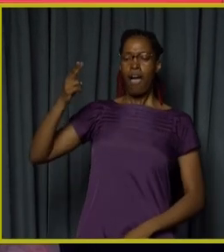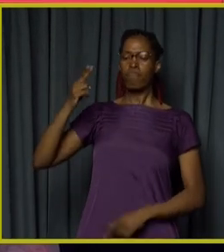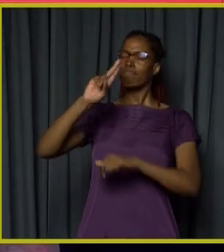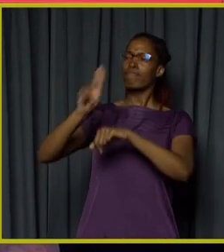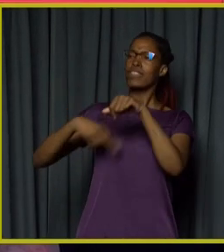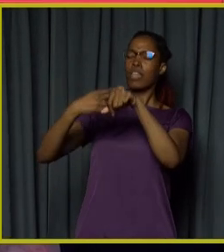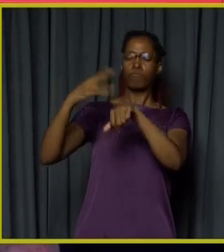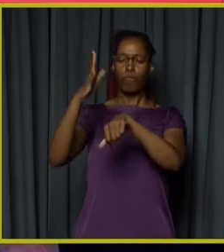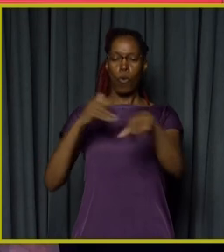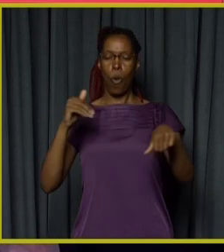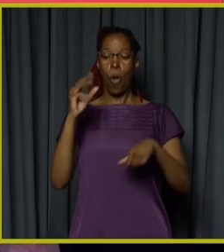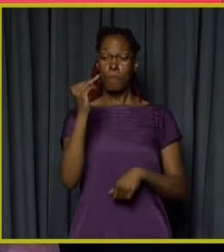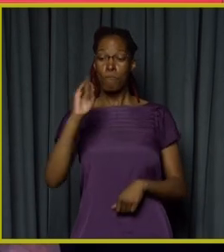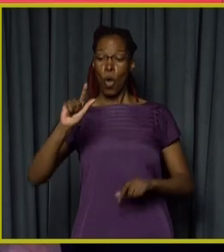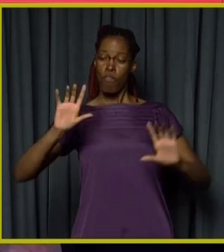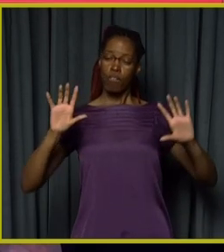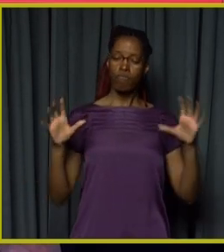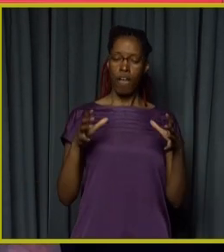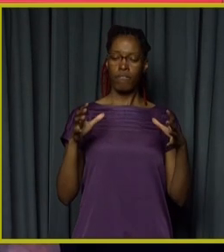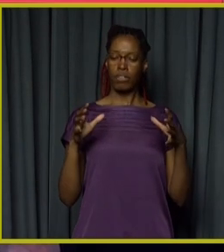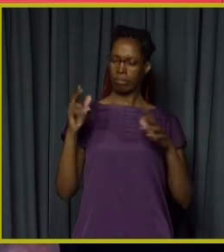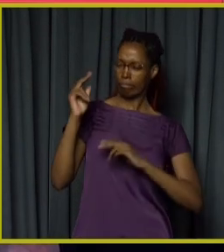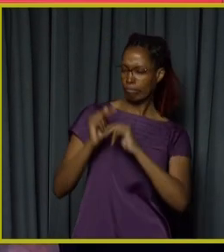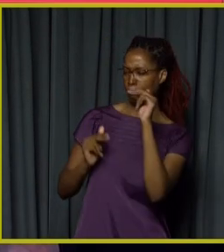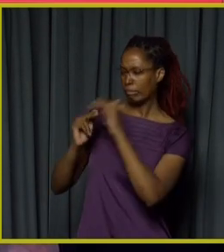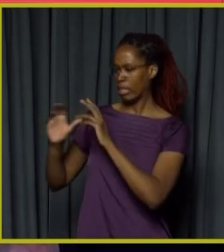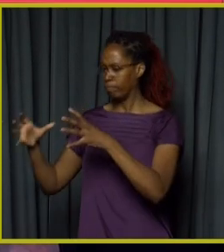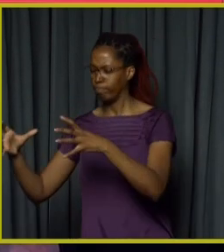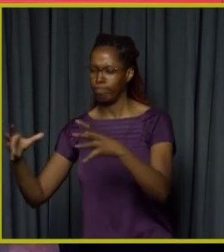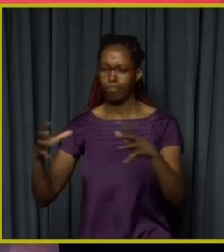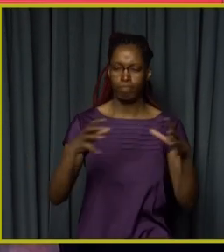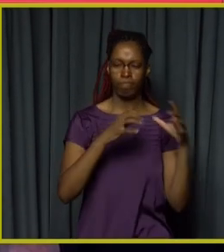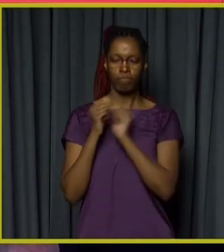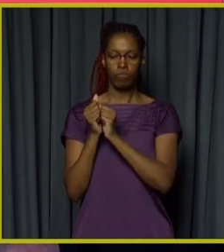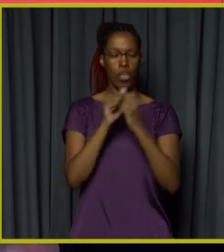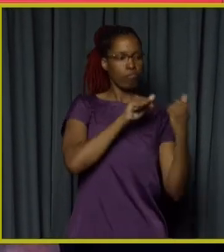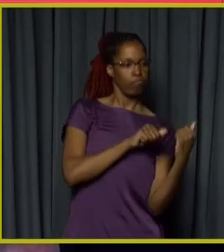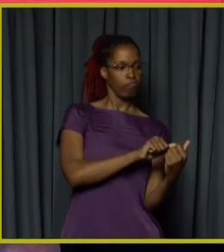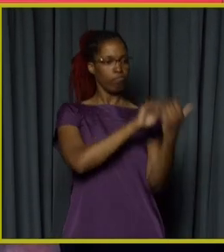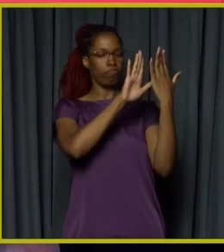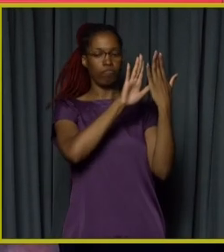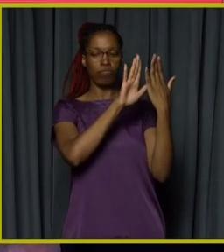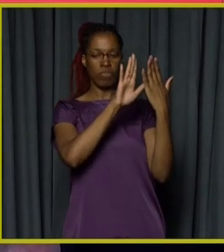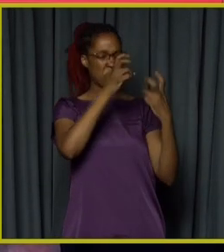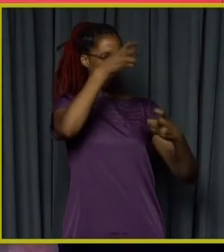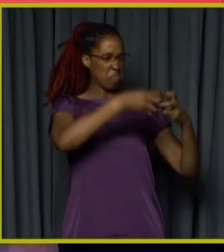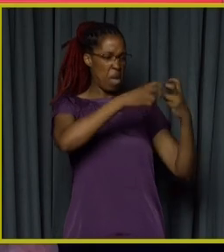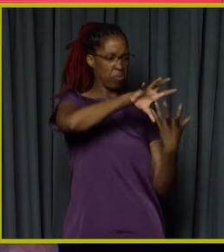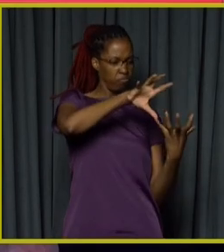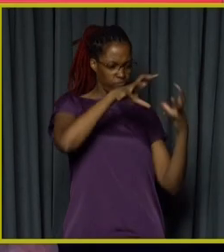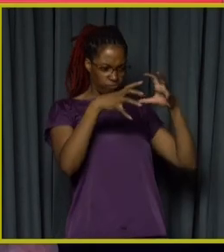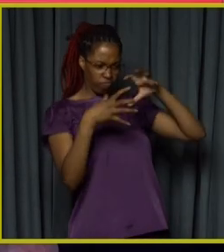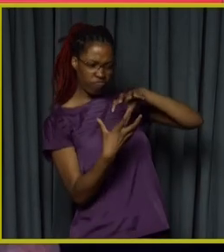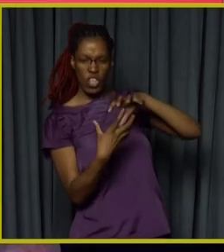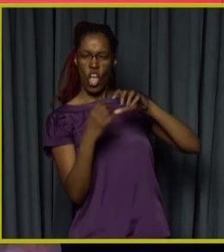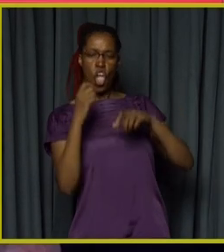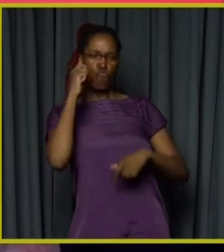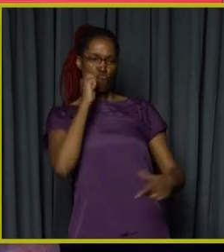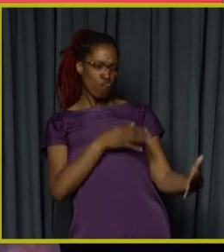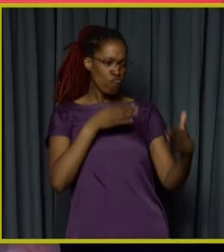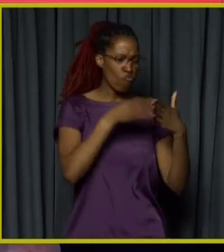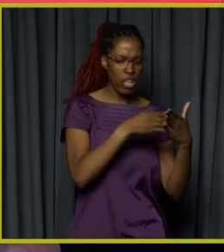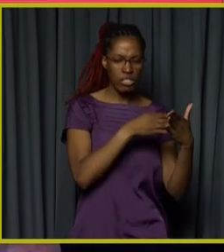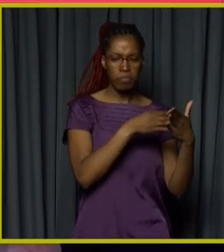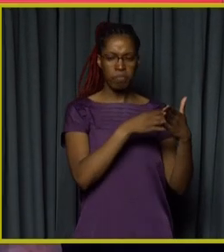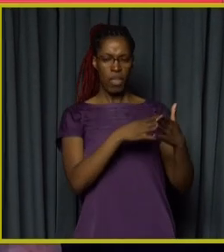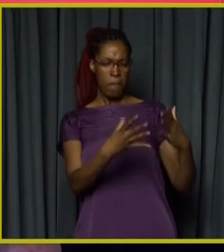for moral revival to build a movement to force this nation to address the interlocking crises of systemic racism,